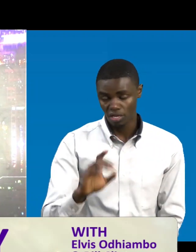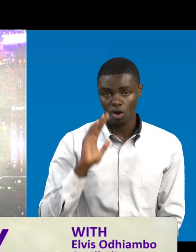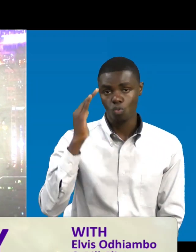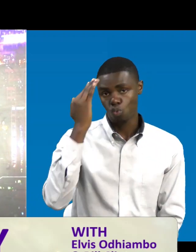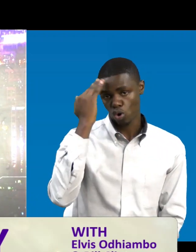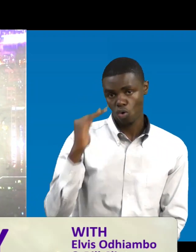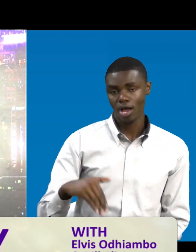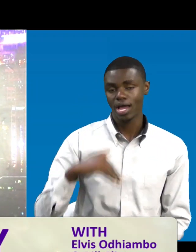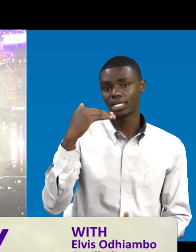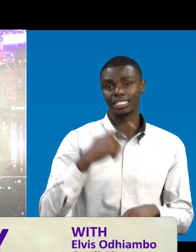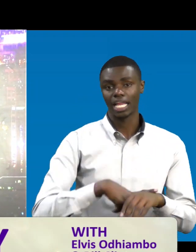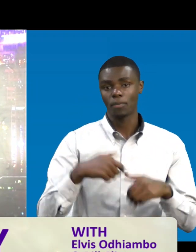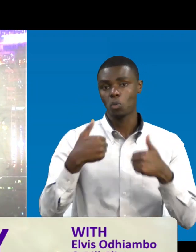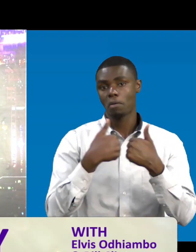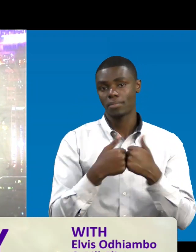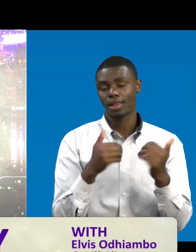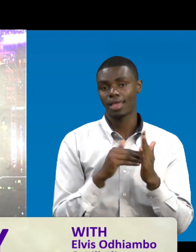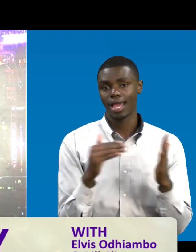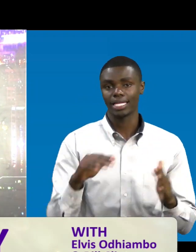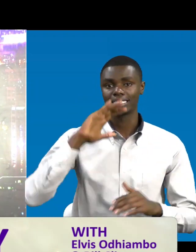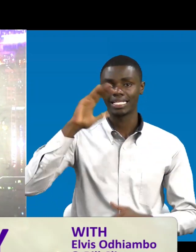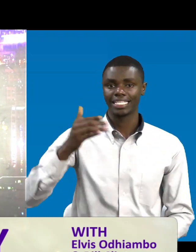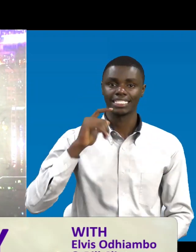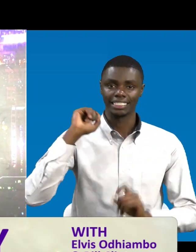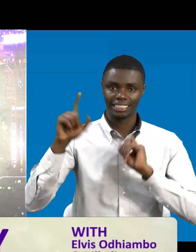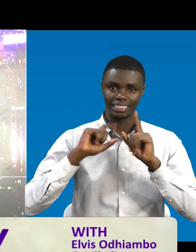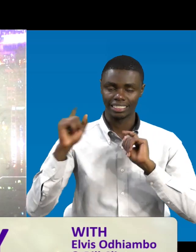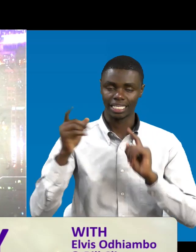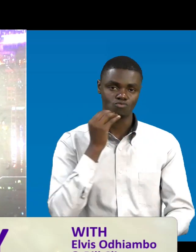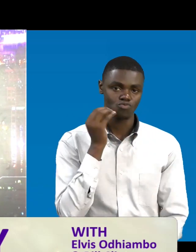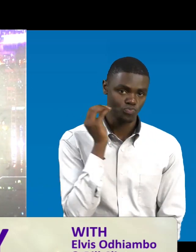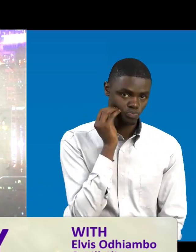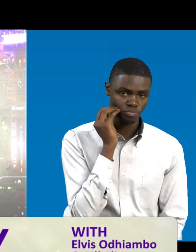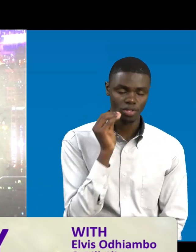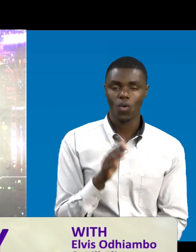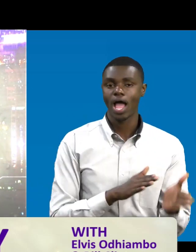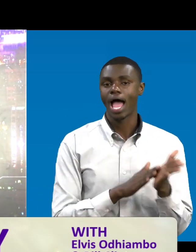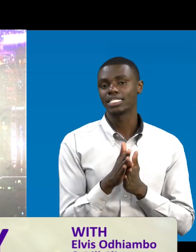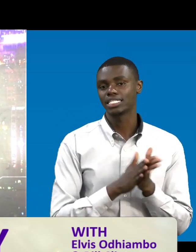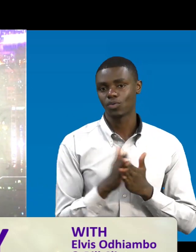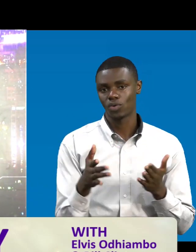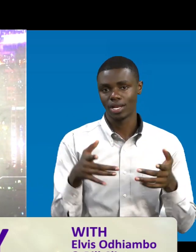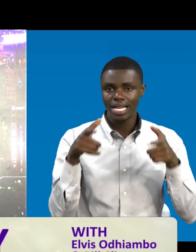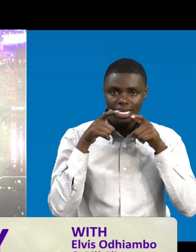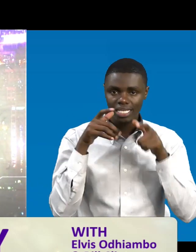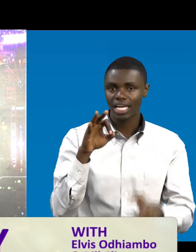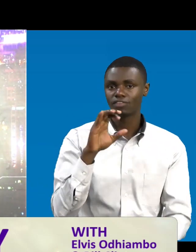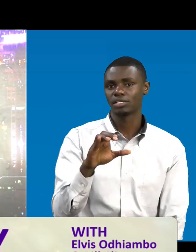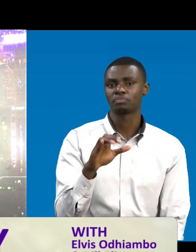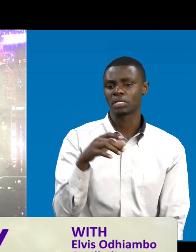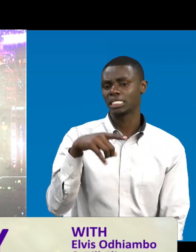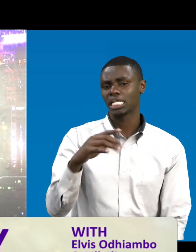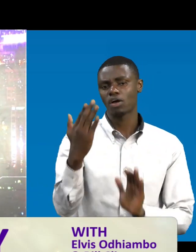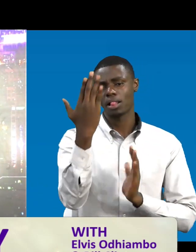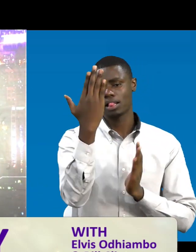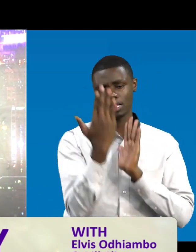in when they play against that is City Stars at home. Now, interestingly, Tusker FC, they have been